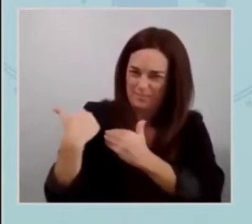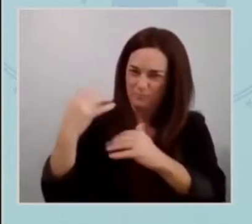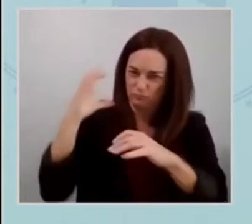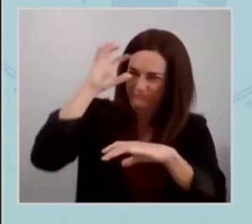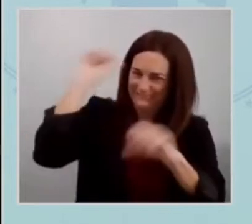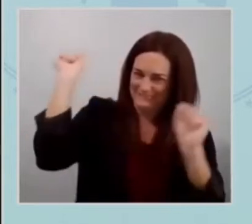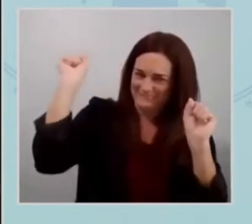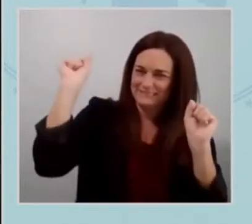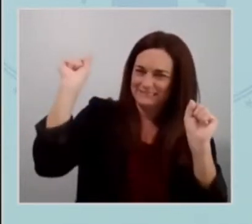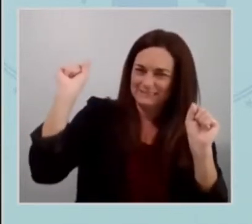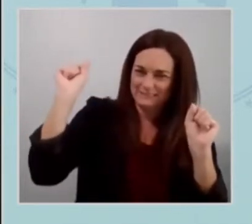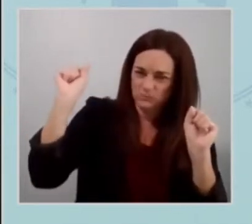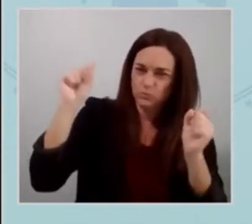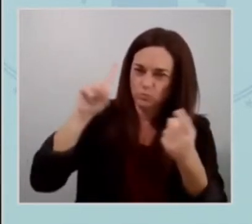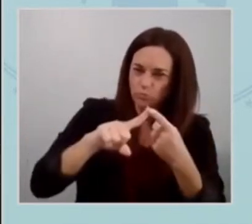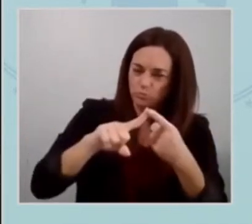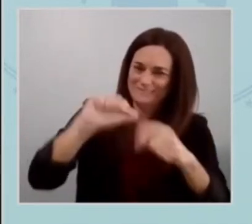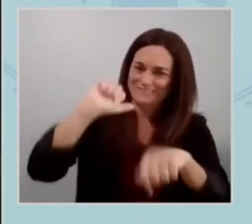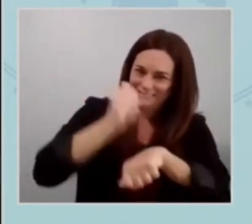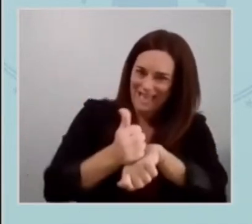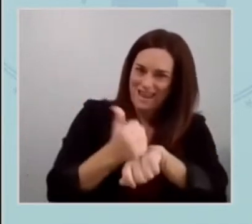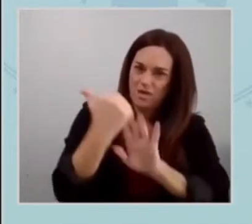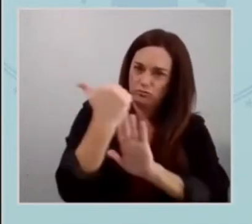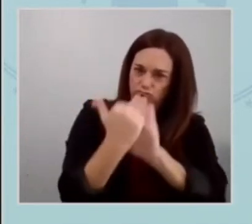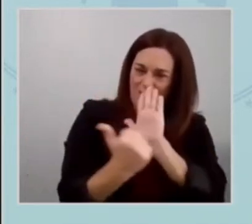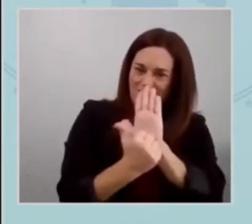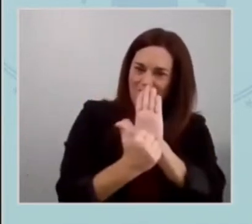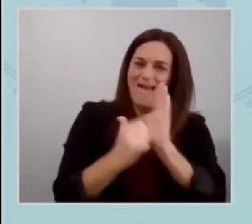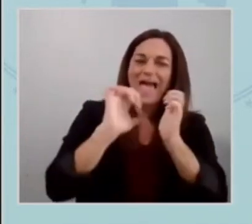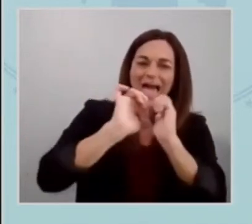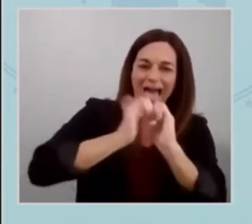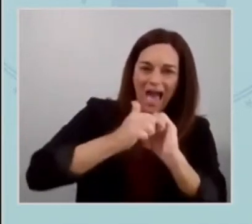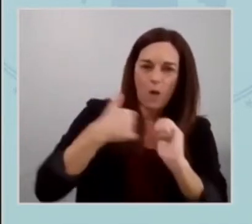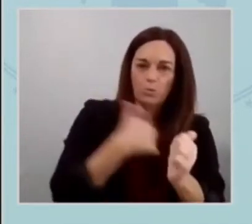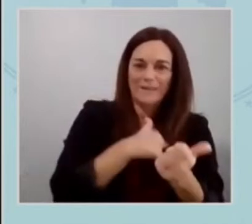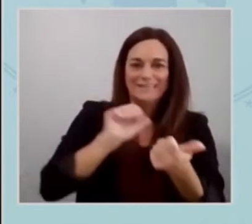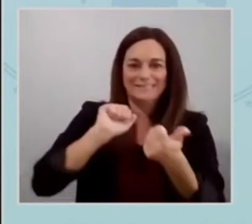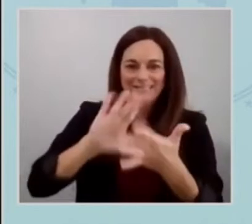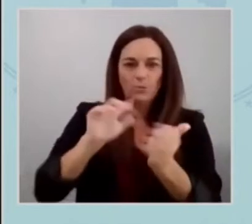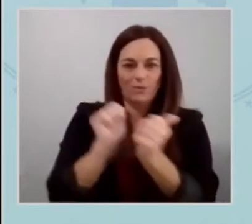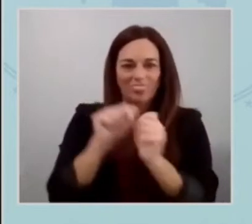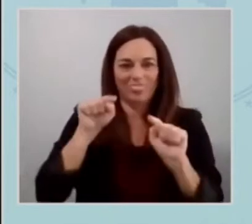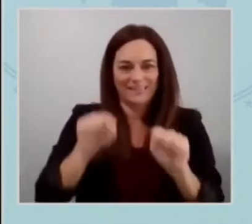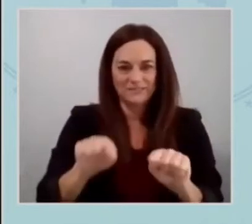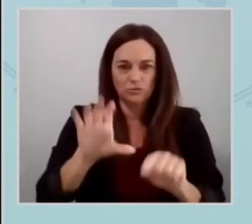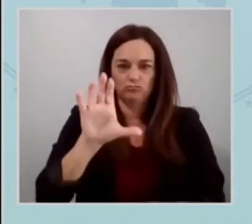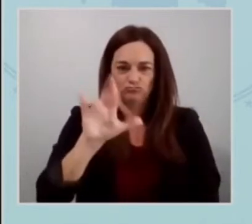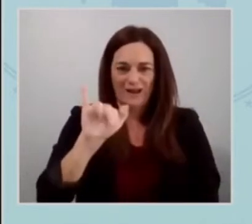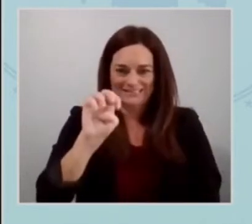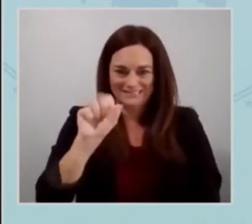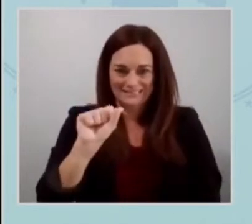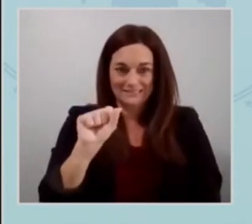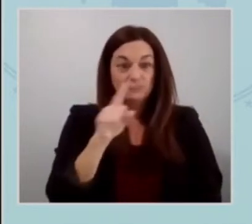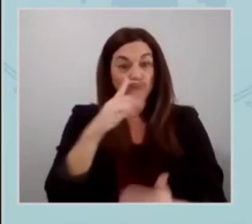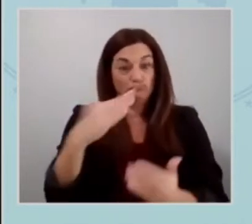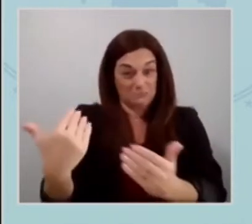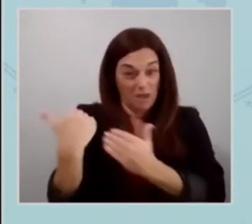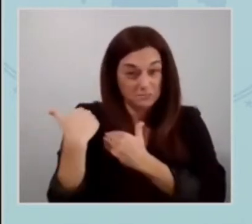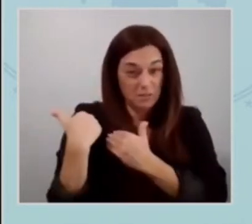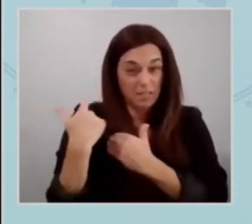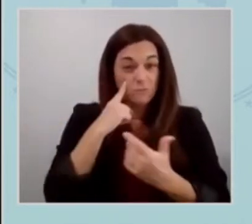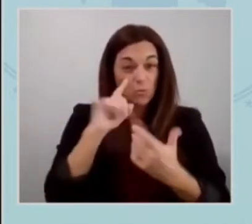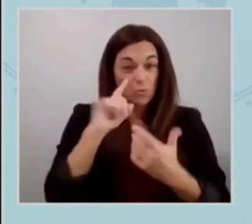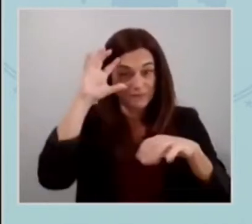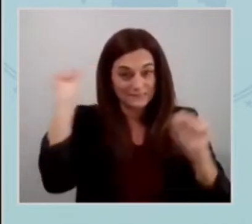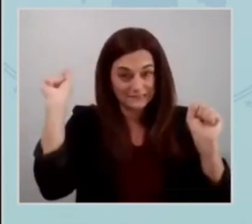take responsibility. It's the responsibility of the President of the United States to set the agenda as to how we deal with